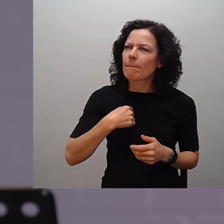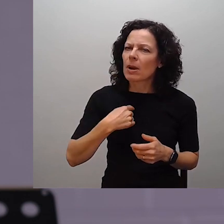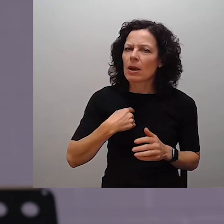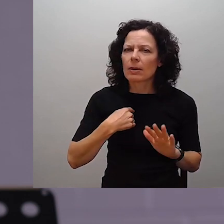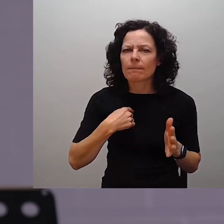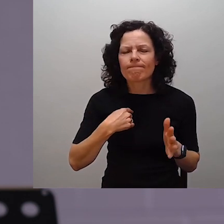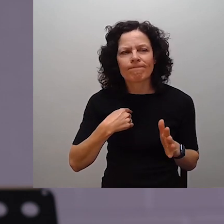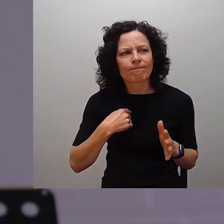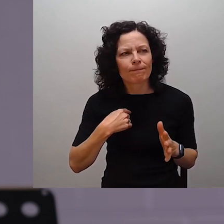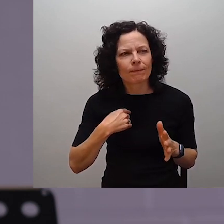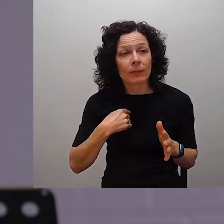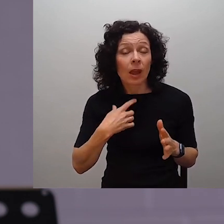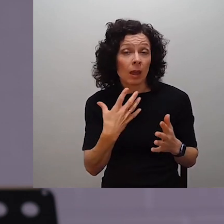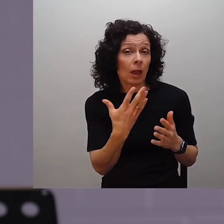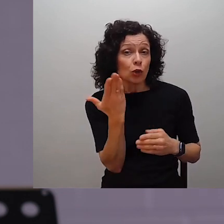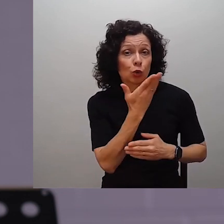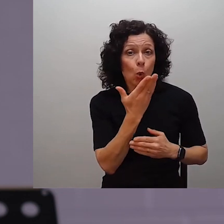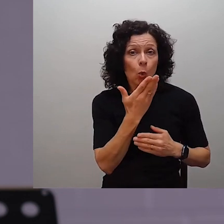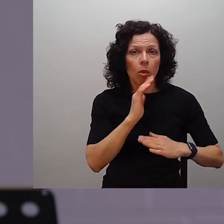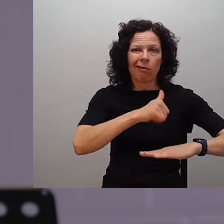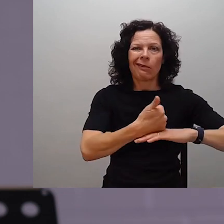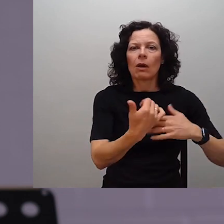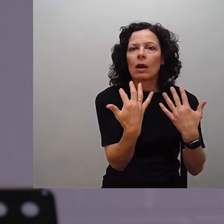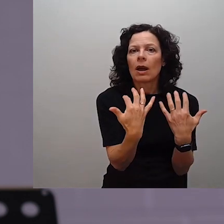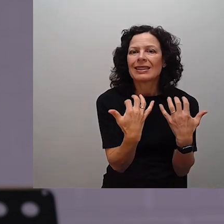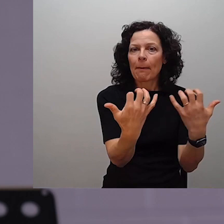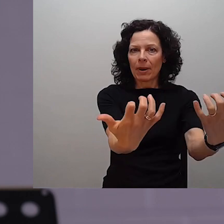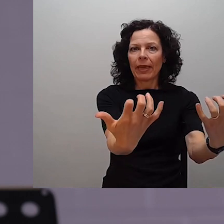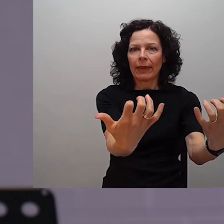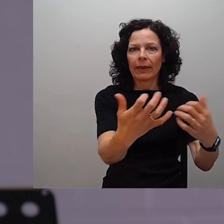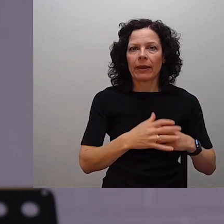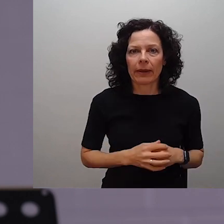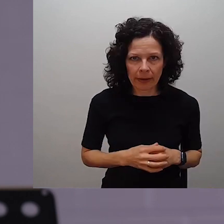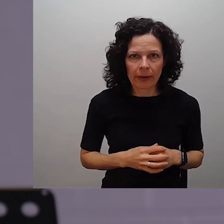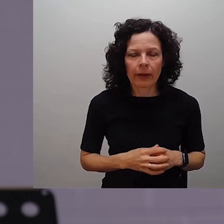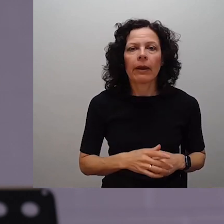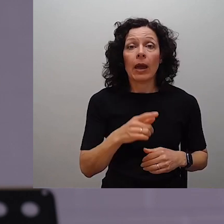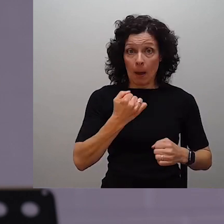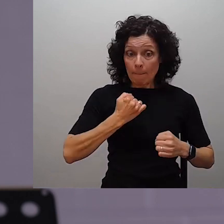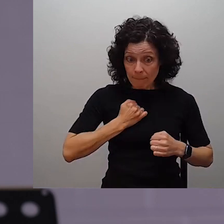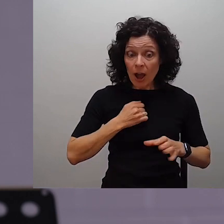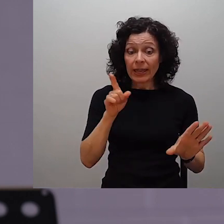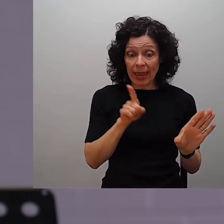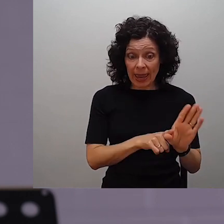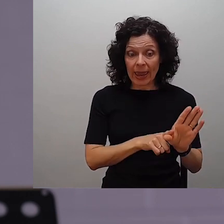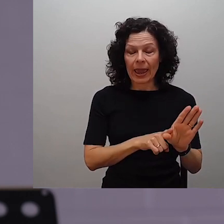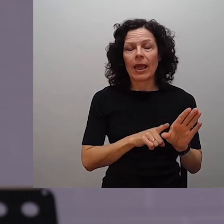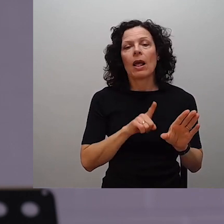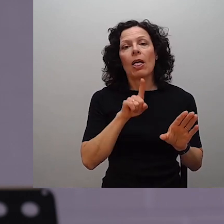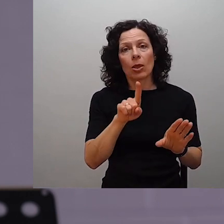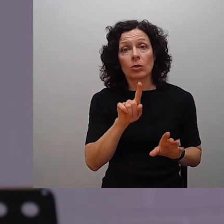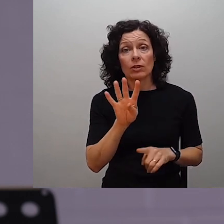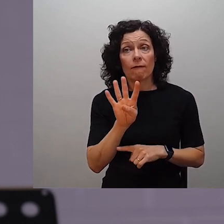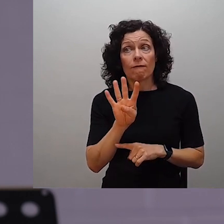was an assembly that the school did, and it was in my year.